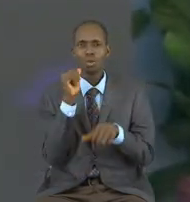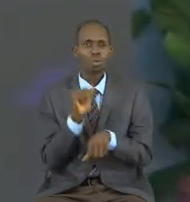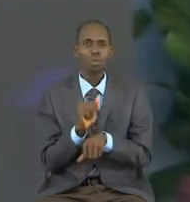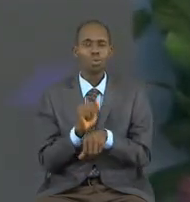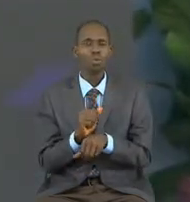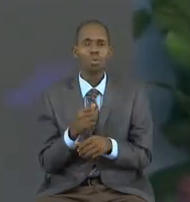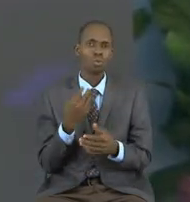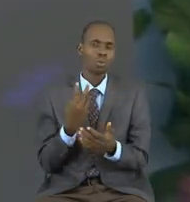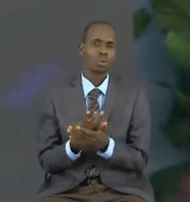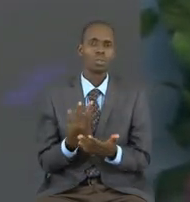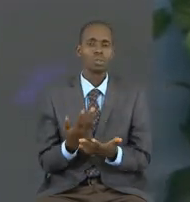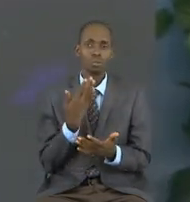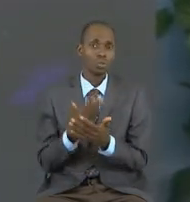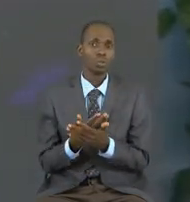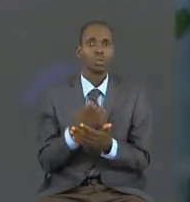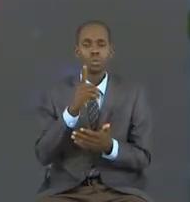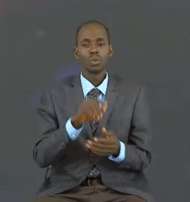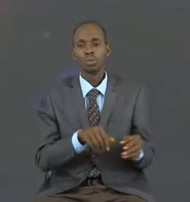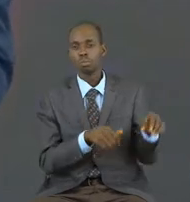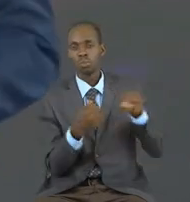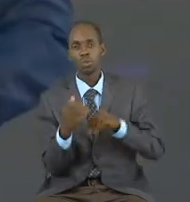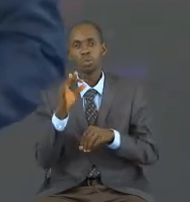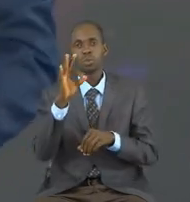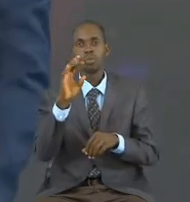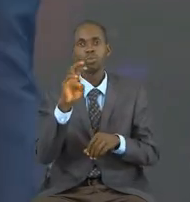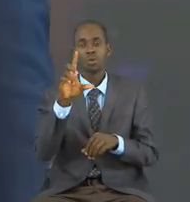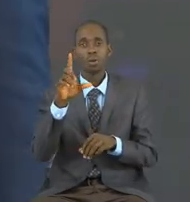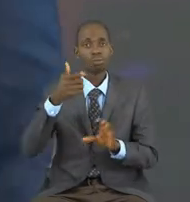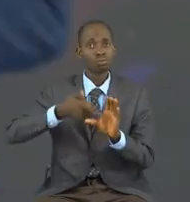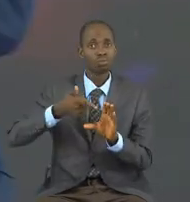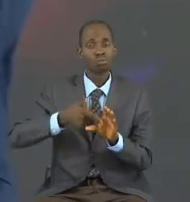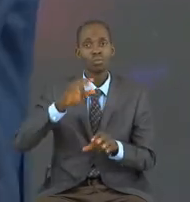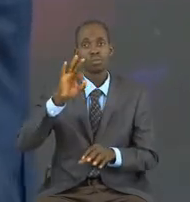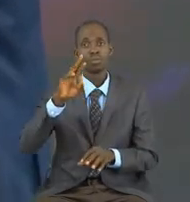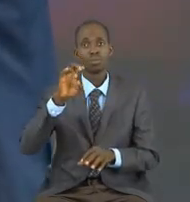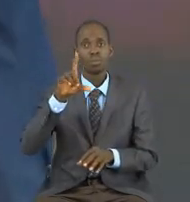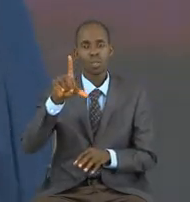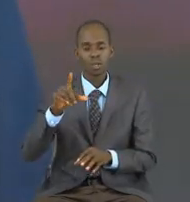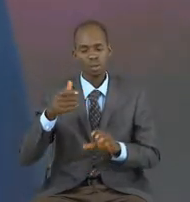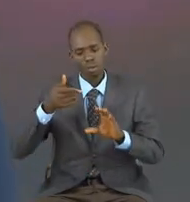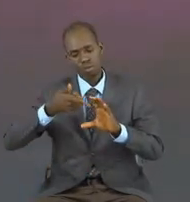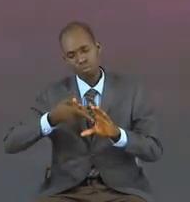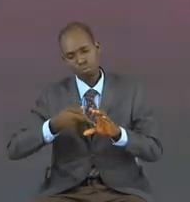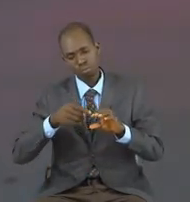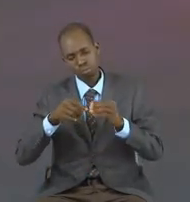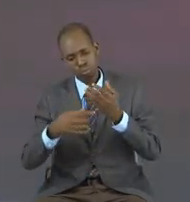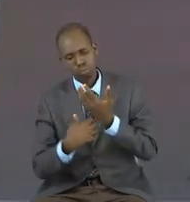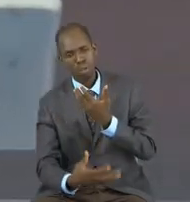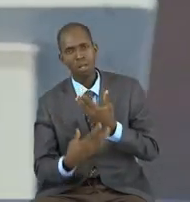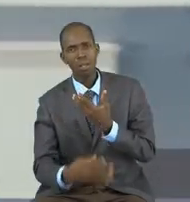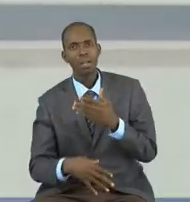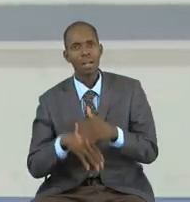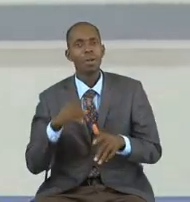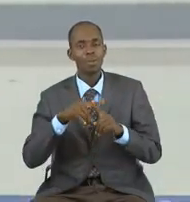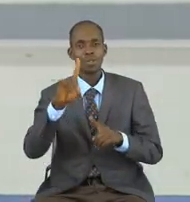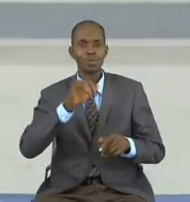petrol, as you put the fuel, the thing is leaking out. But you go around saying, I have a car, I have a